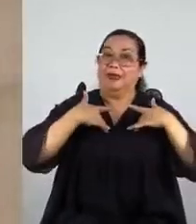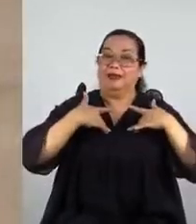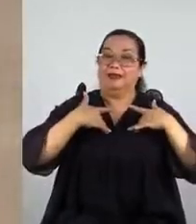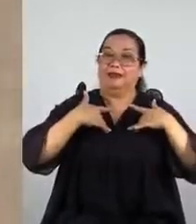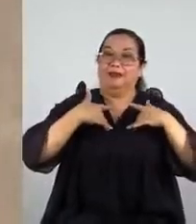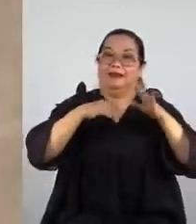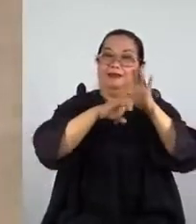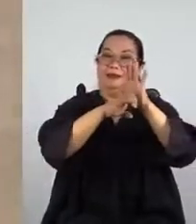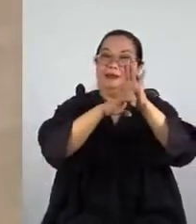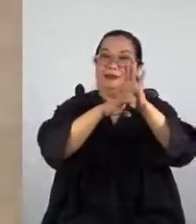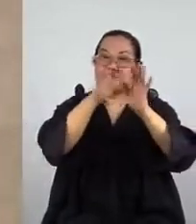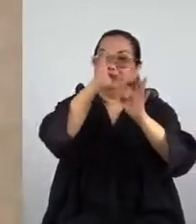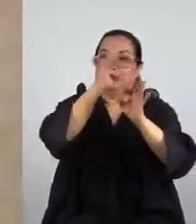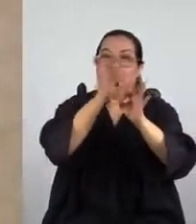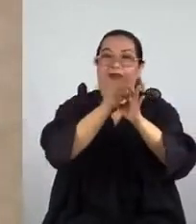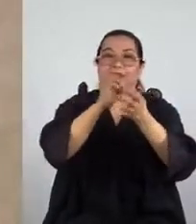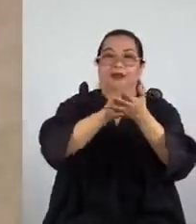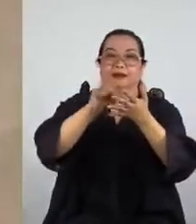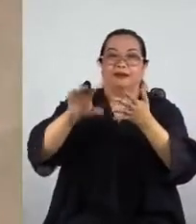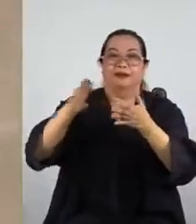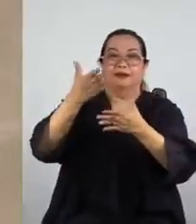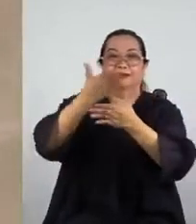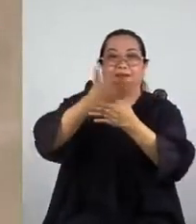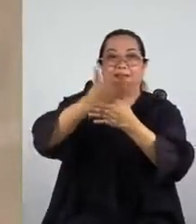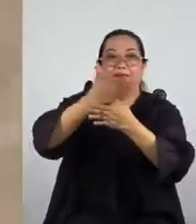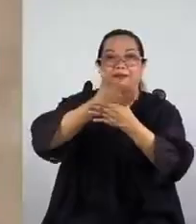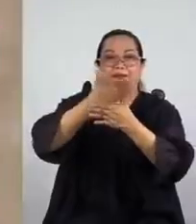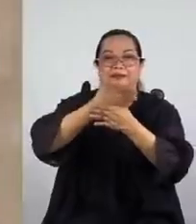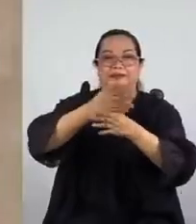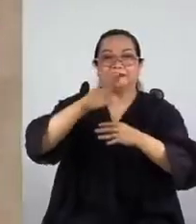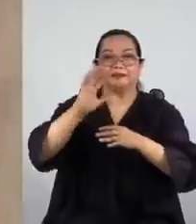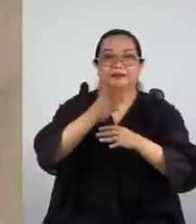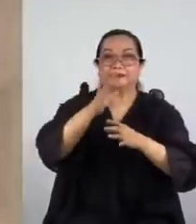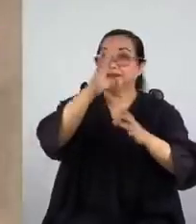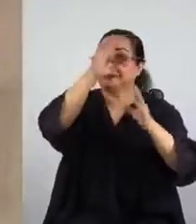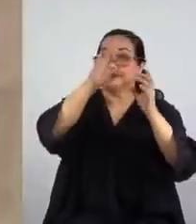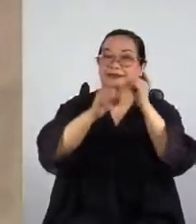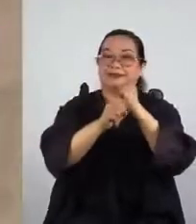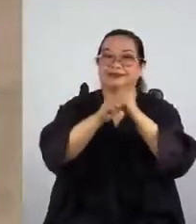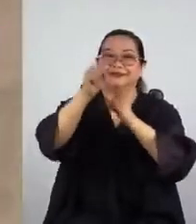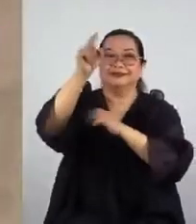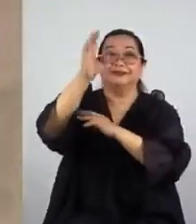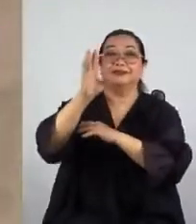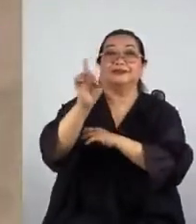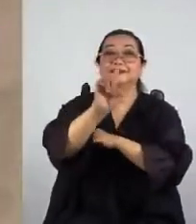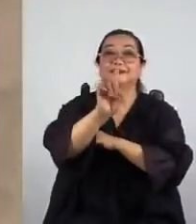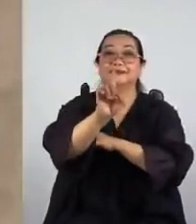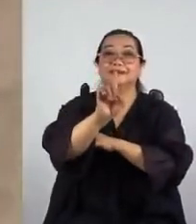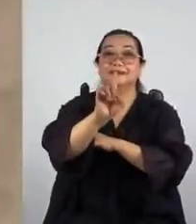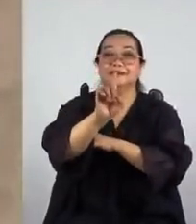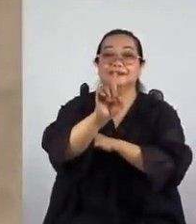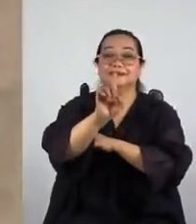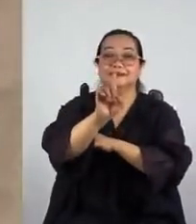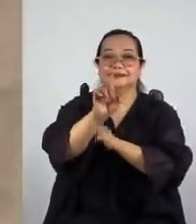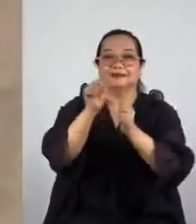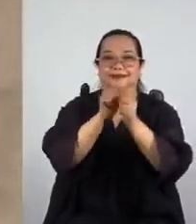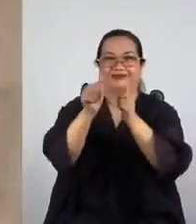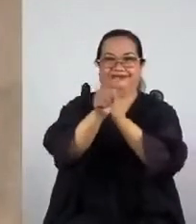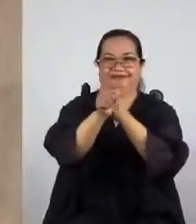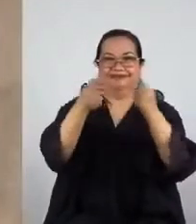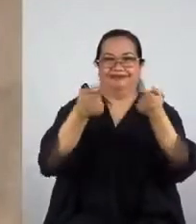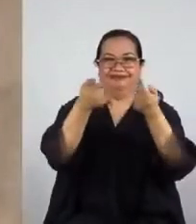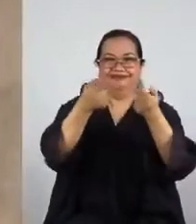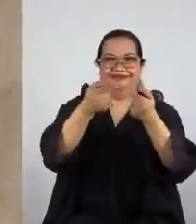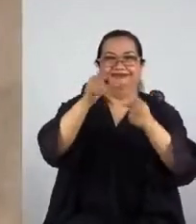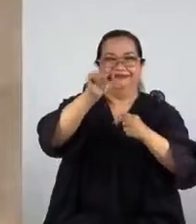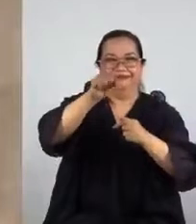faith eliminate encumbrances, they trusted God by avoiding sin. They